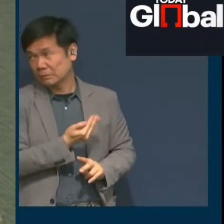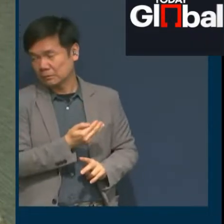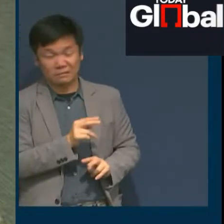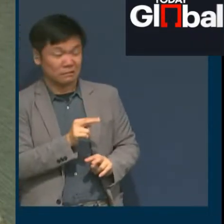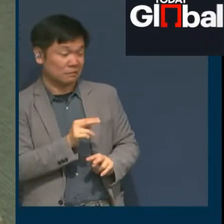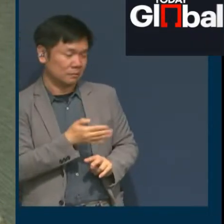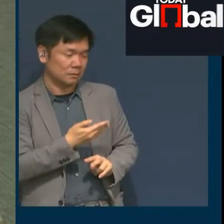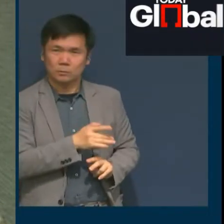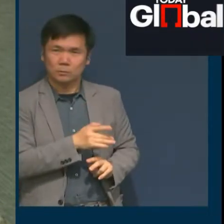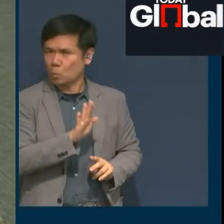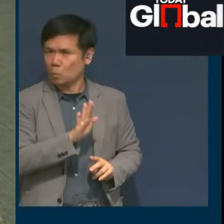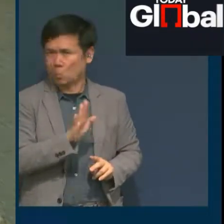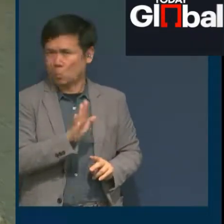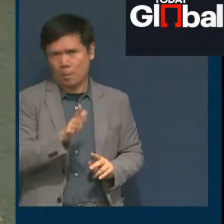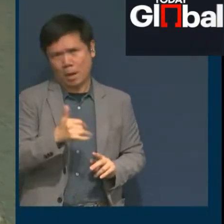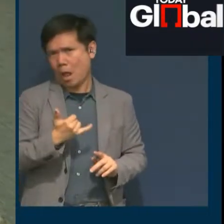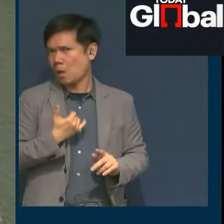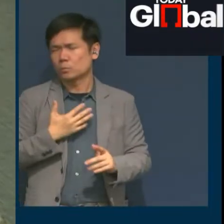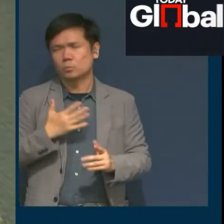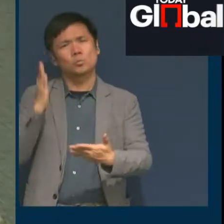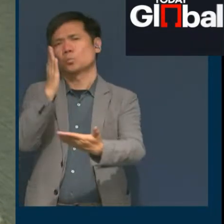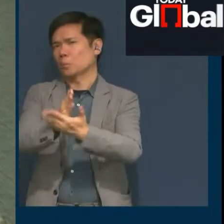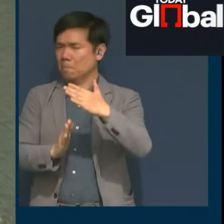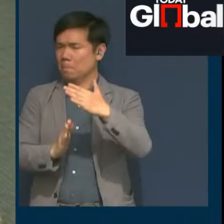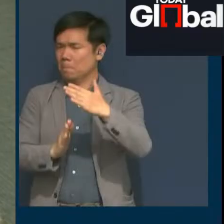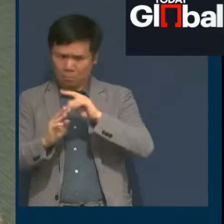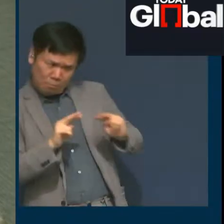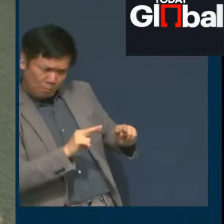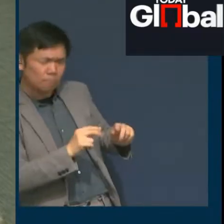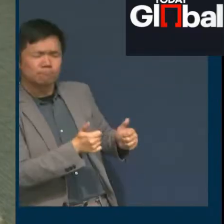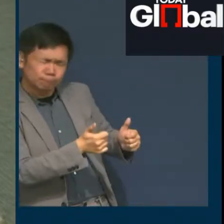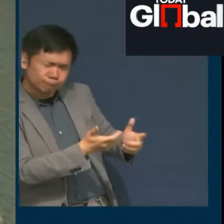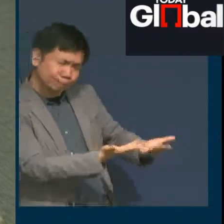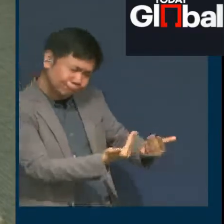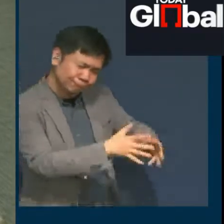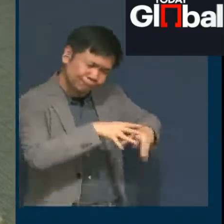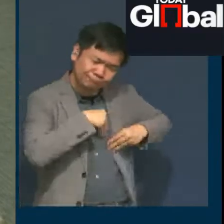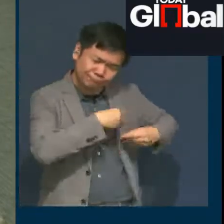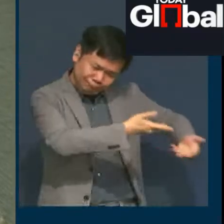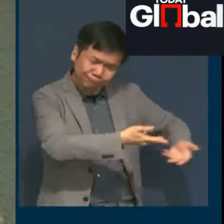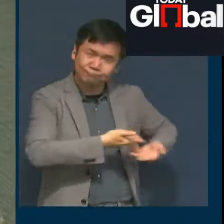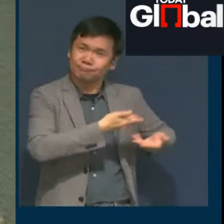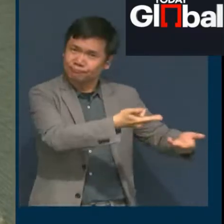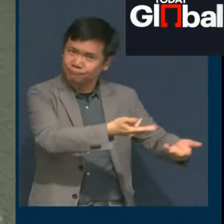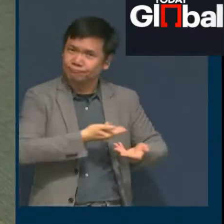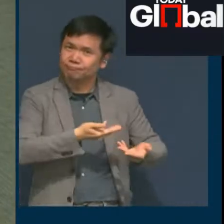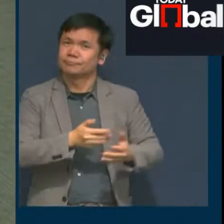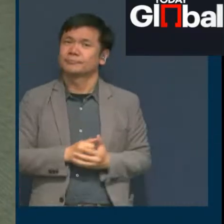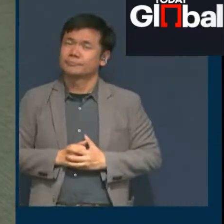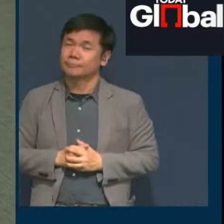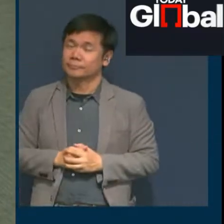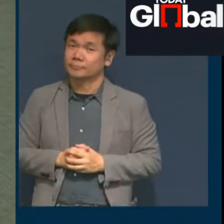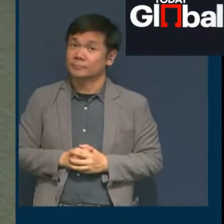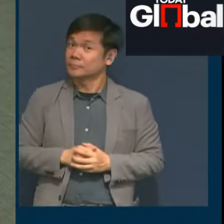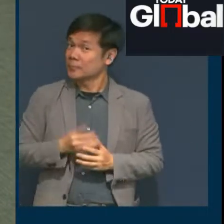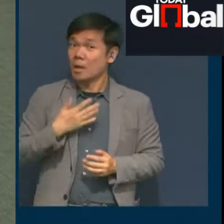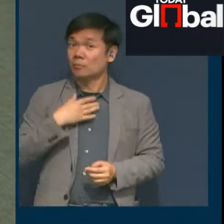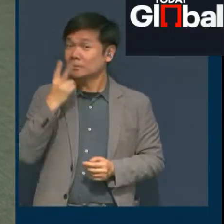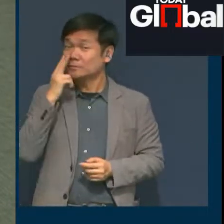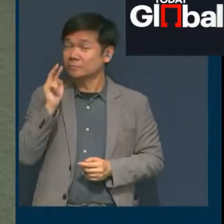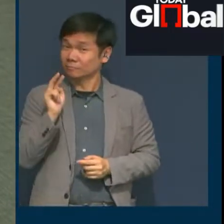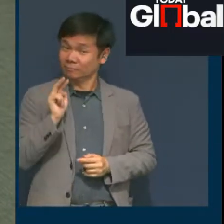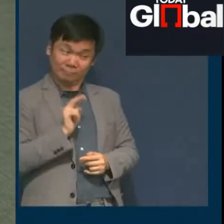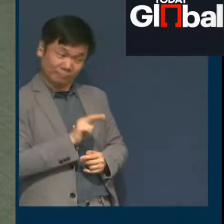persons with disabilities without any forms of discriminations. Now we have a completely different